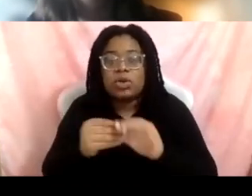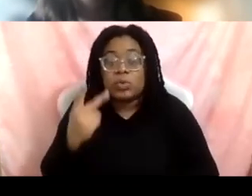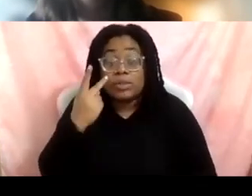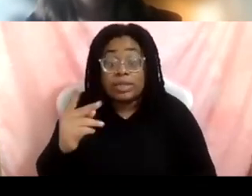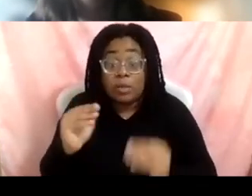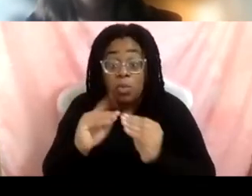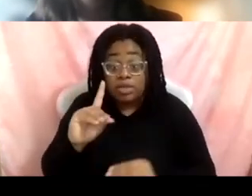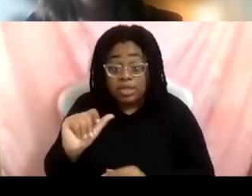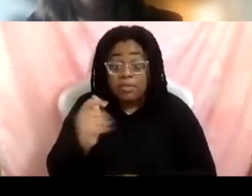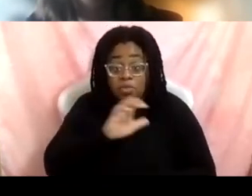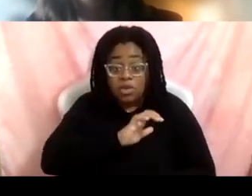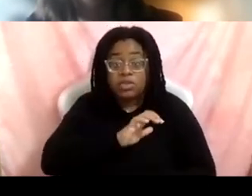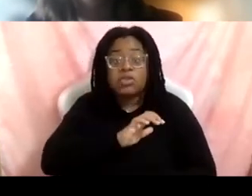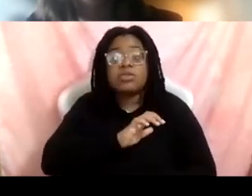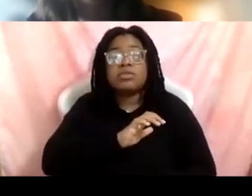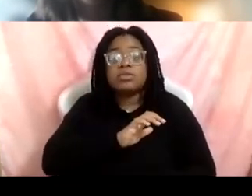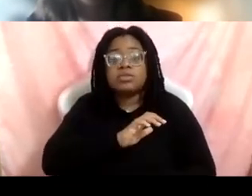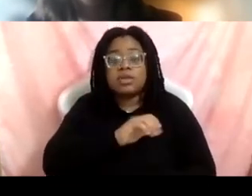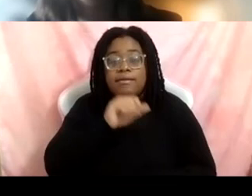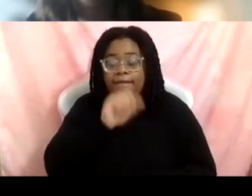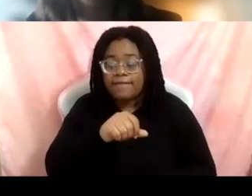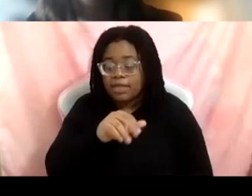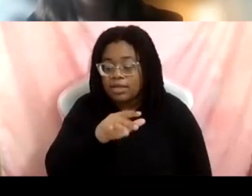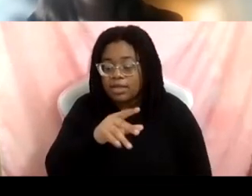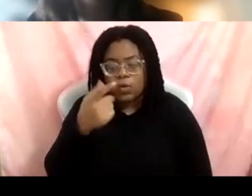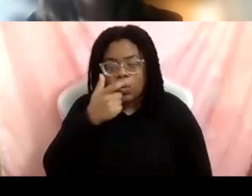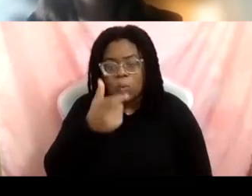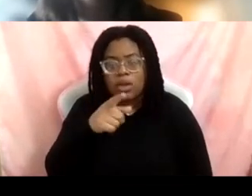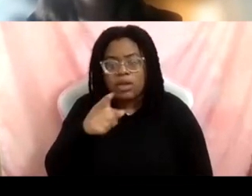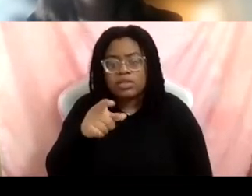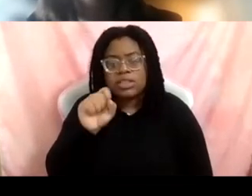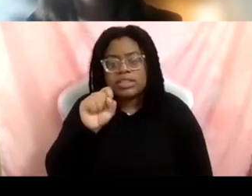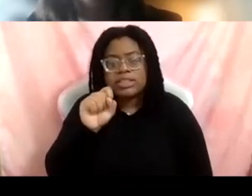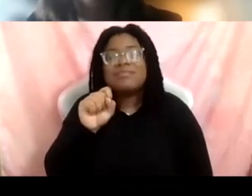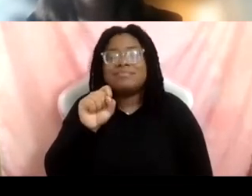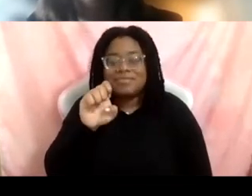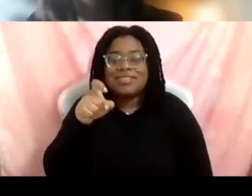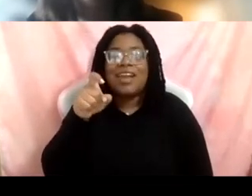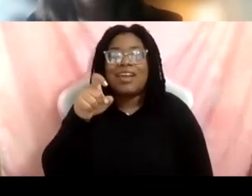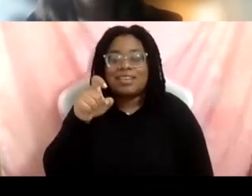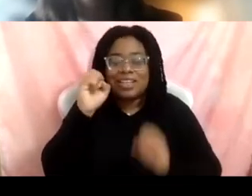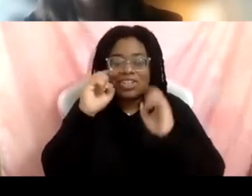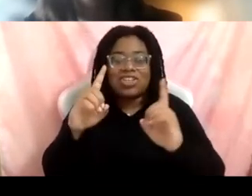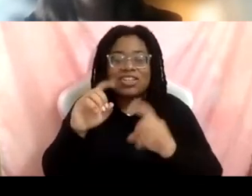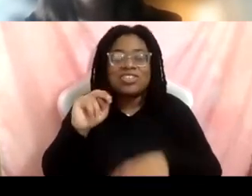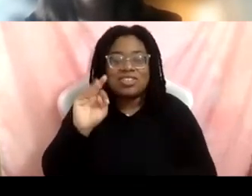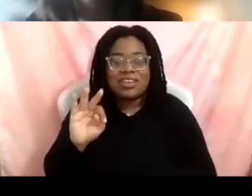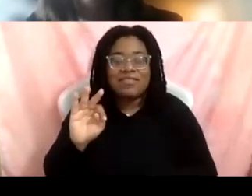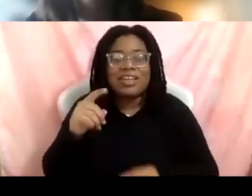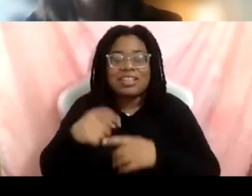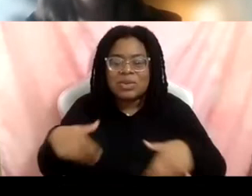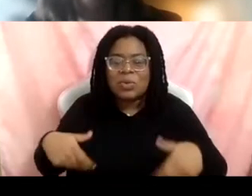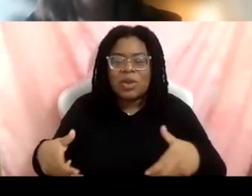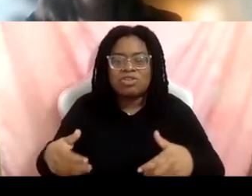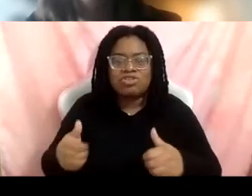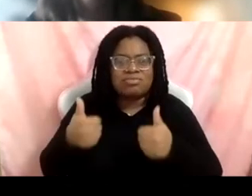more disabled characters. I'm loving, I don't know if you guys watch Sex Education on Netflix, but there's the guy in the wheelchair. And I think it's